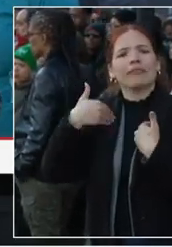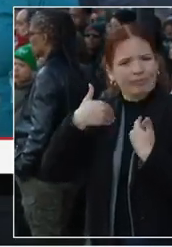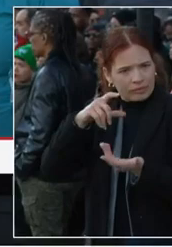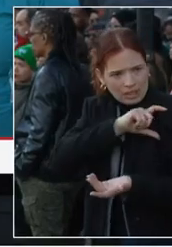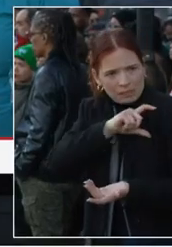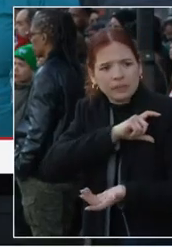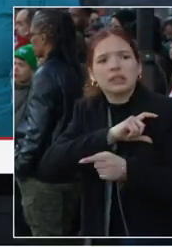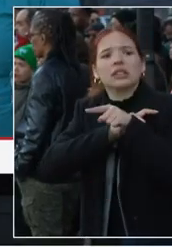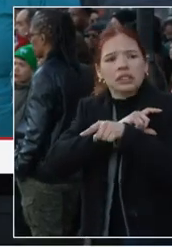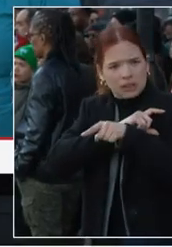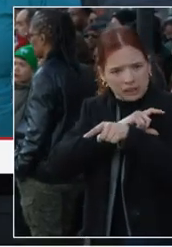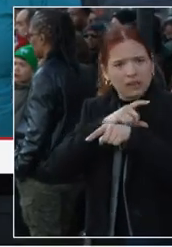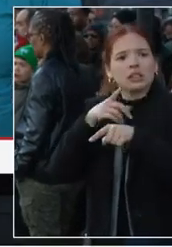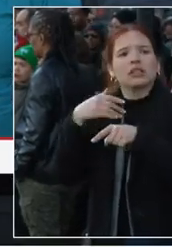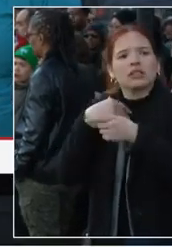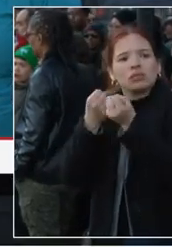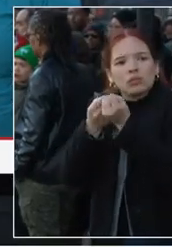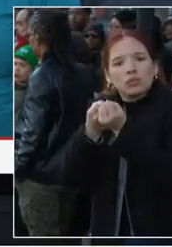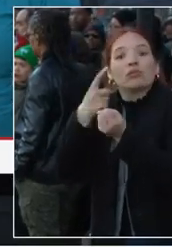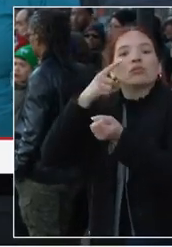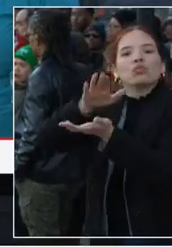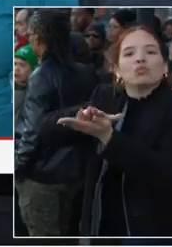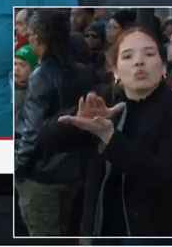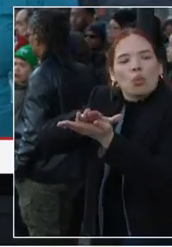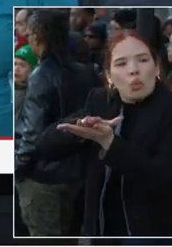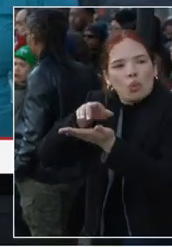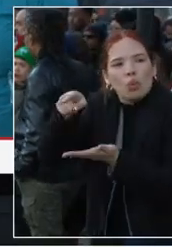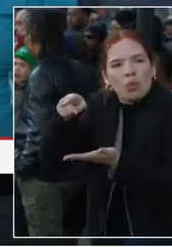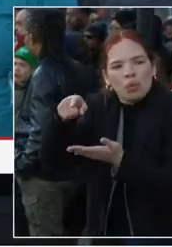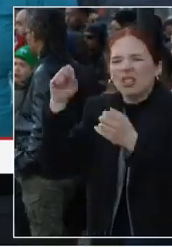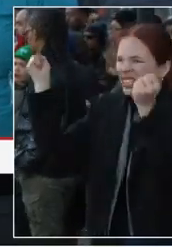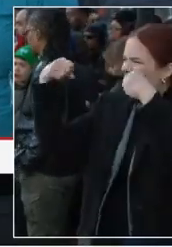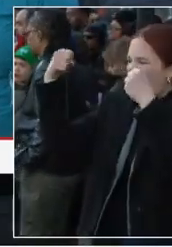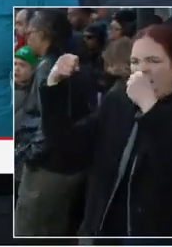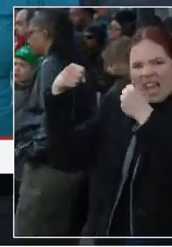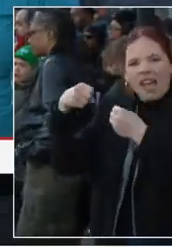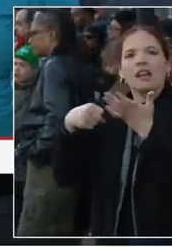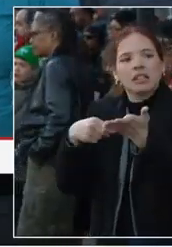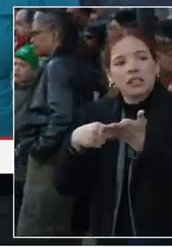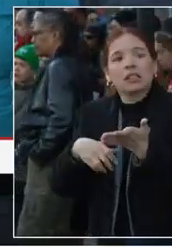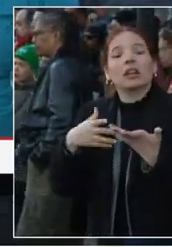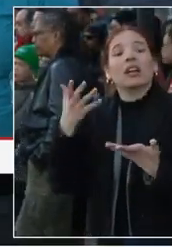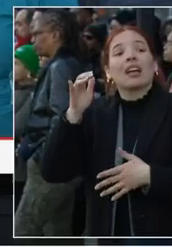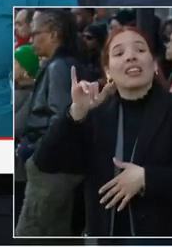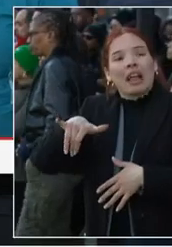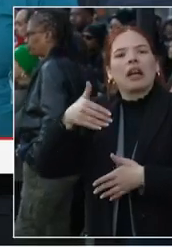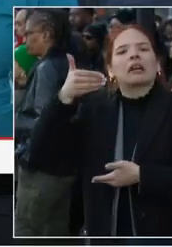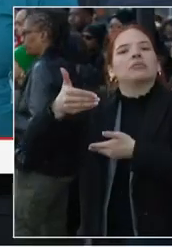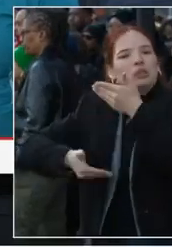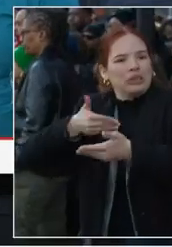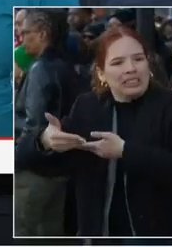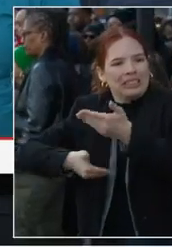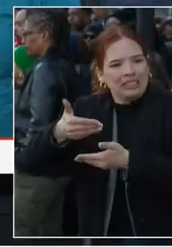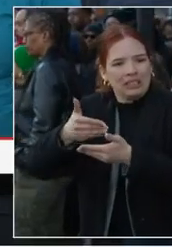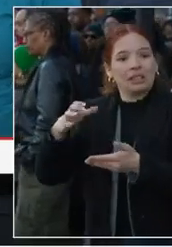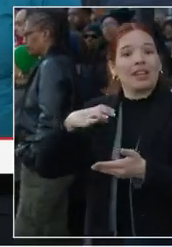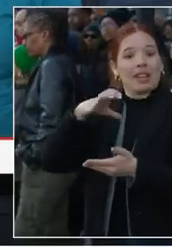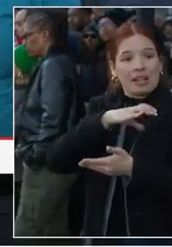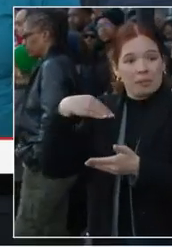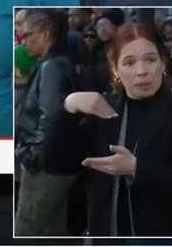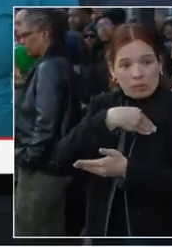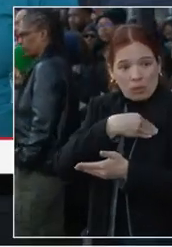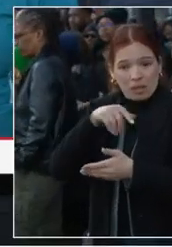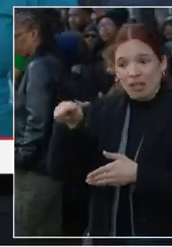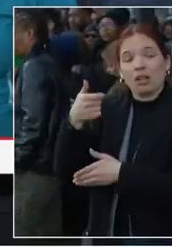that are supporting our schools, and so that's one piece that's already moving. Councilmember Gray introduced a piece of legislation